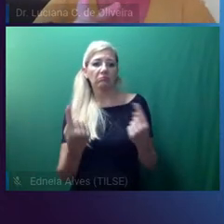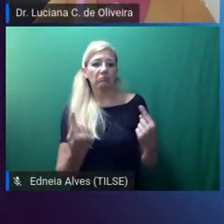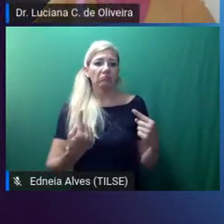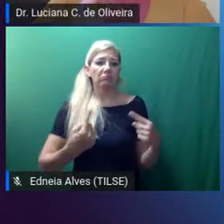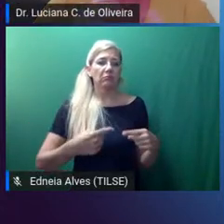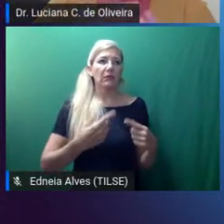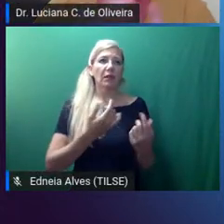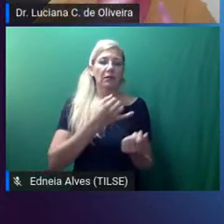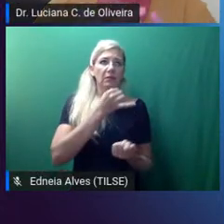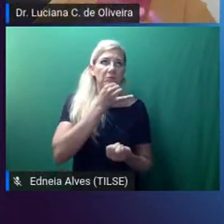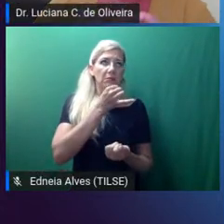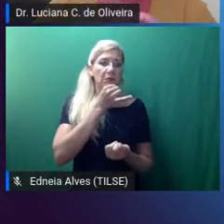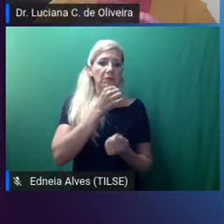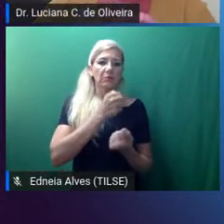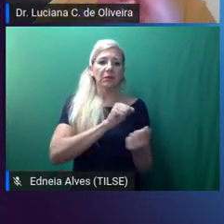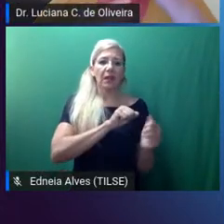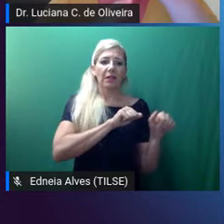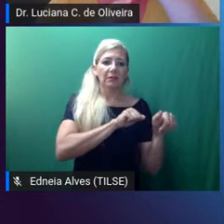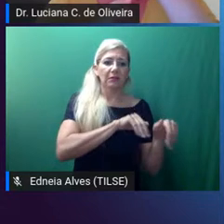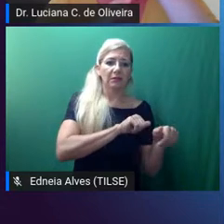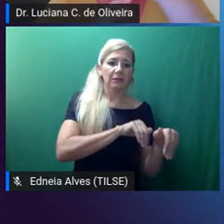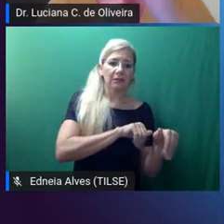September version has really